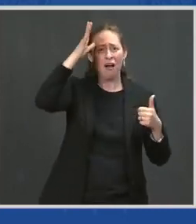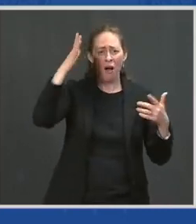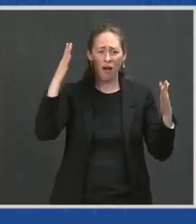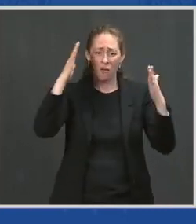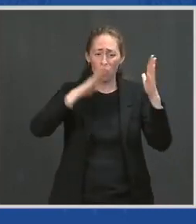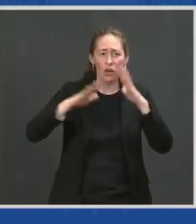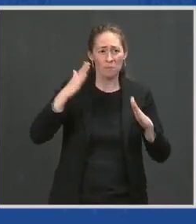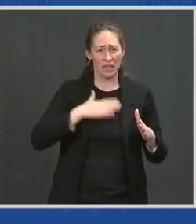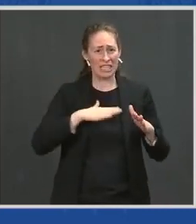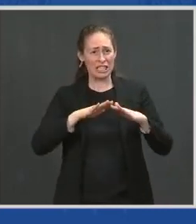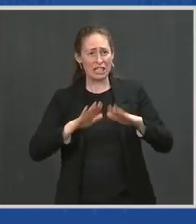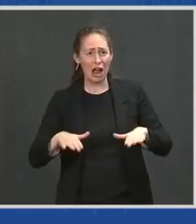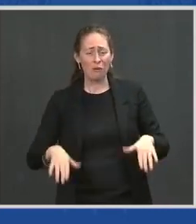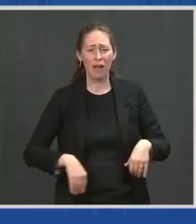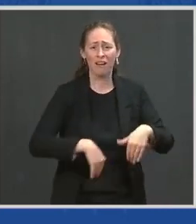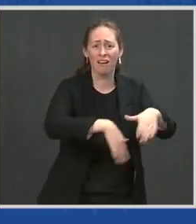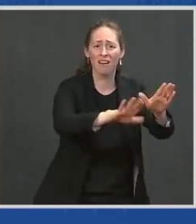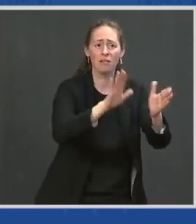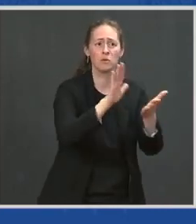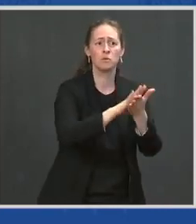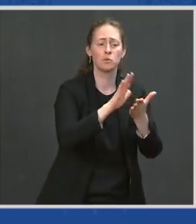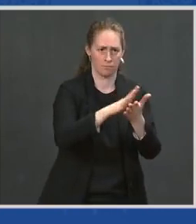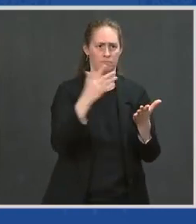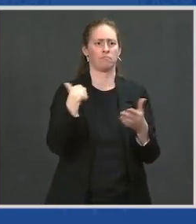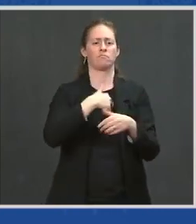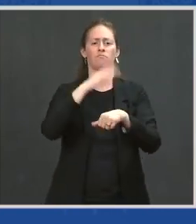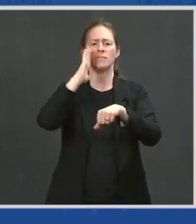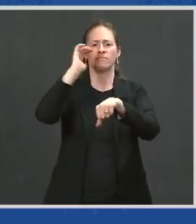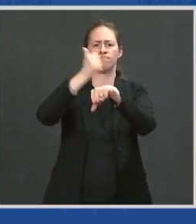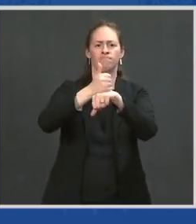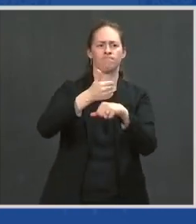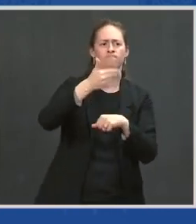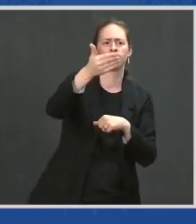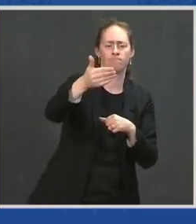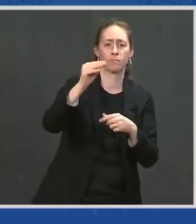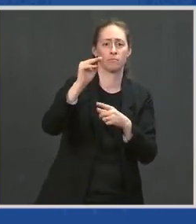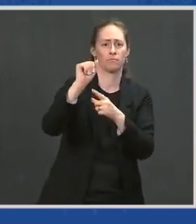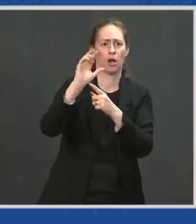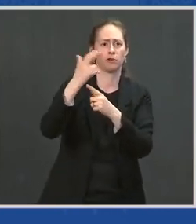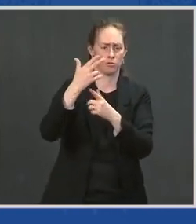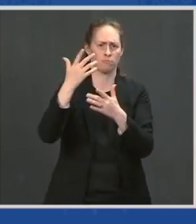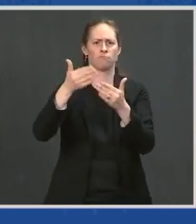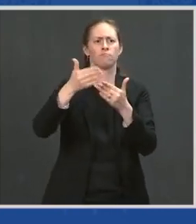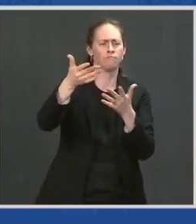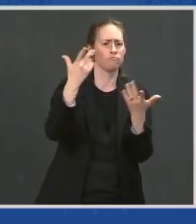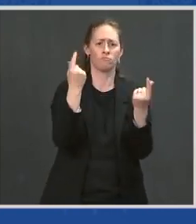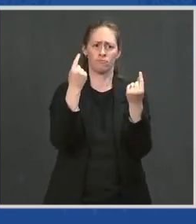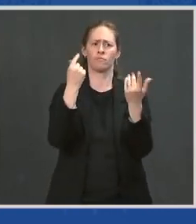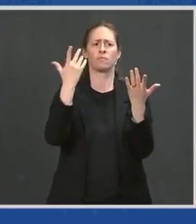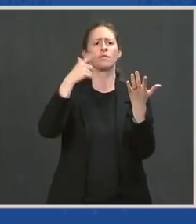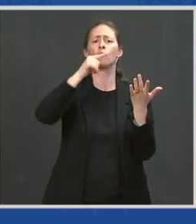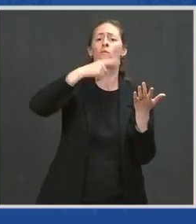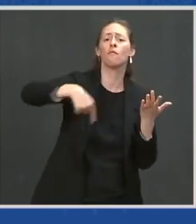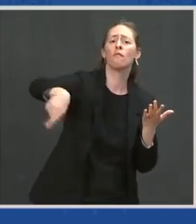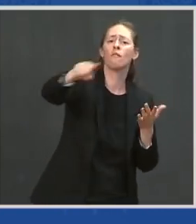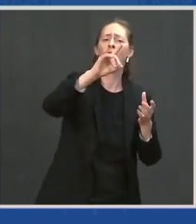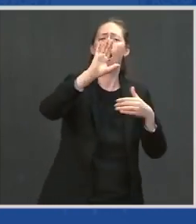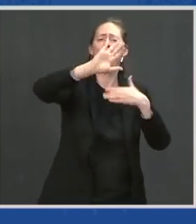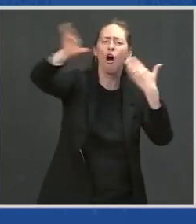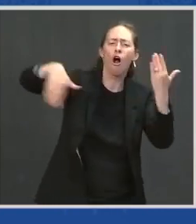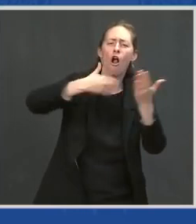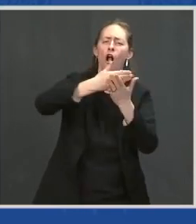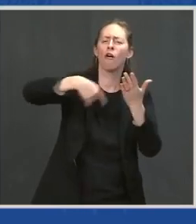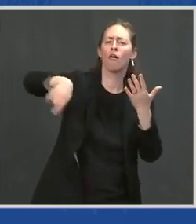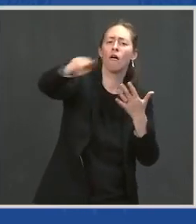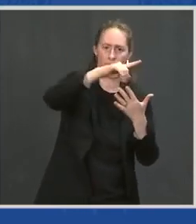2nd, I launched a program directing all states to make educators, school staff, school bus drivers, child care